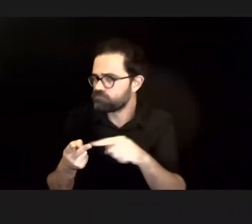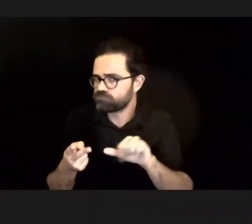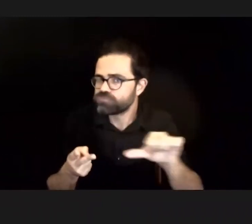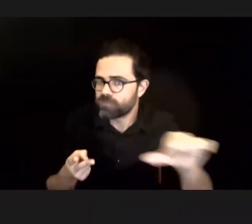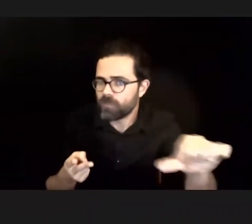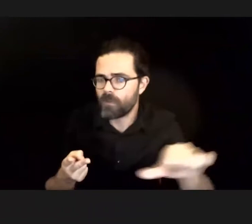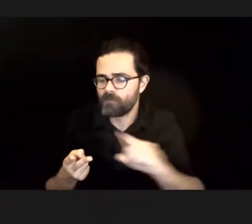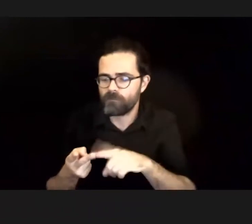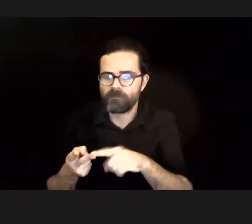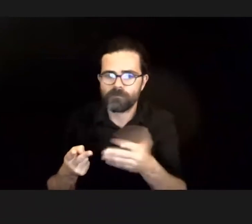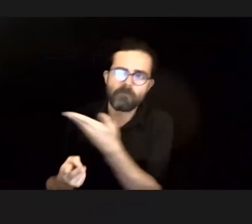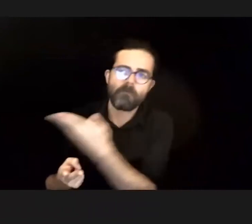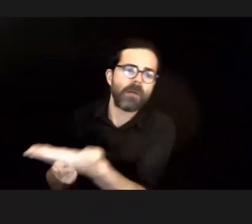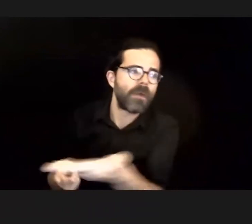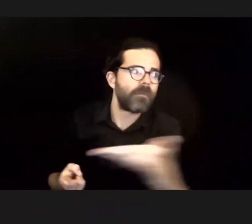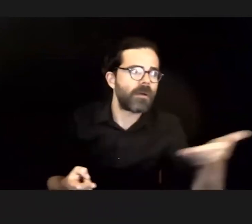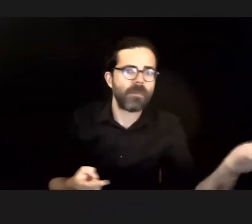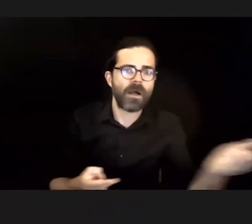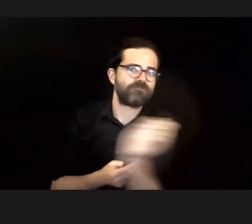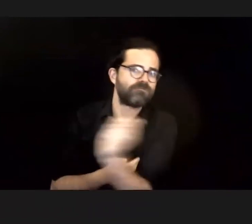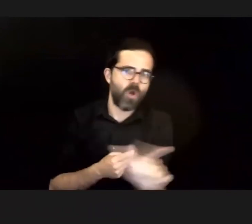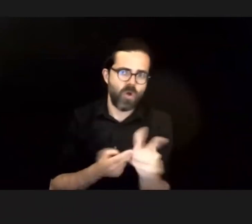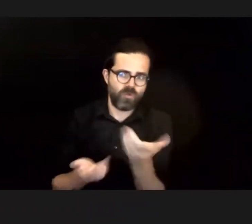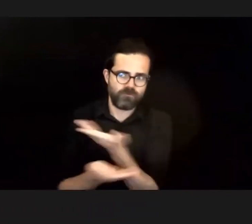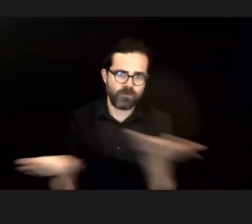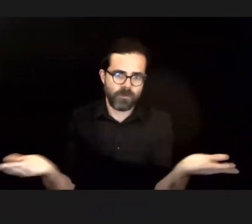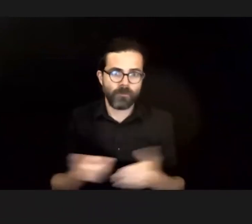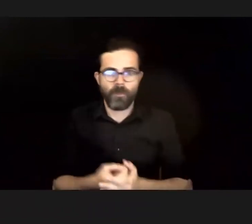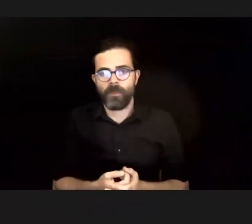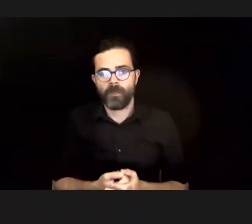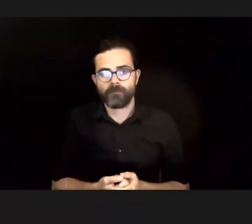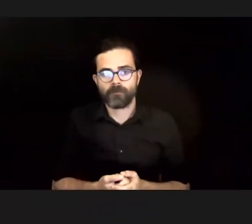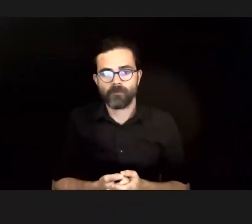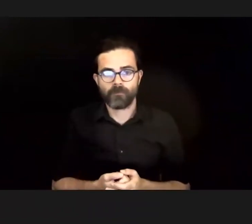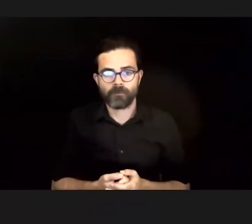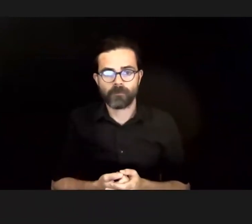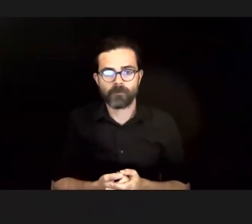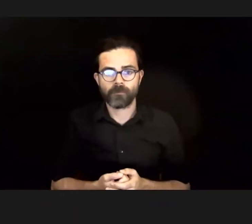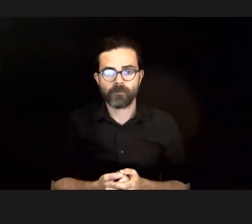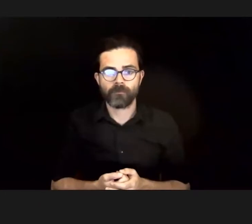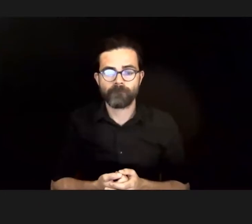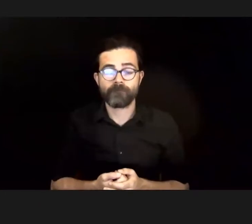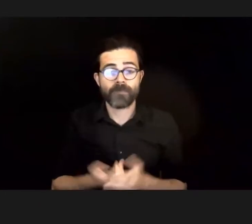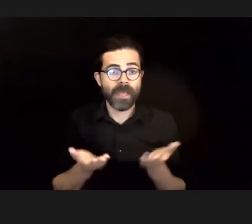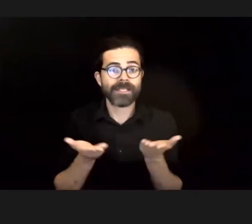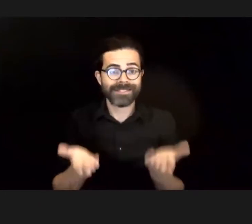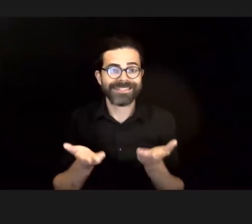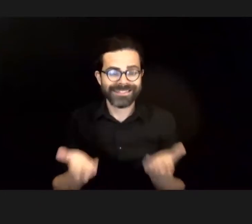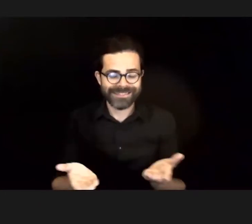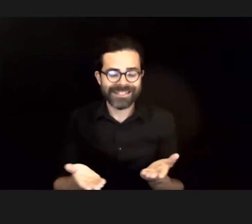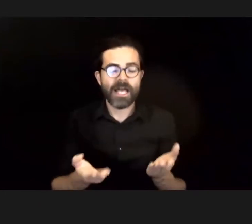everybody. Okay, so that's what I wanted to explain service design in a simple